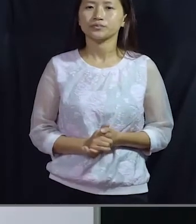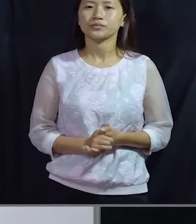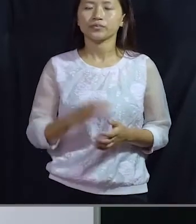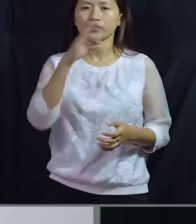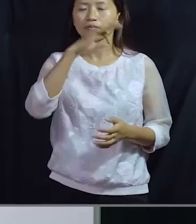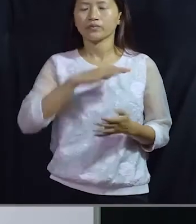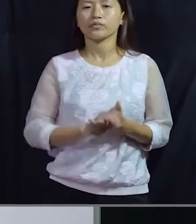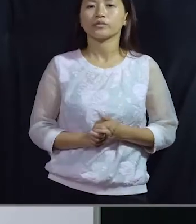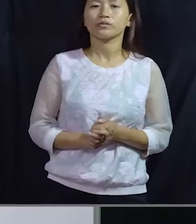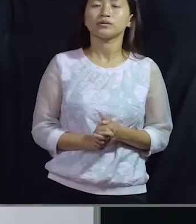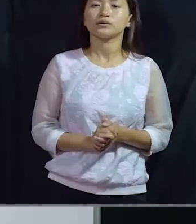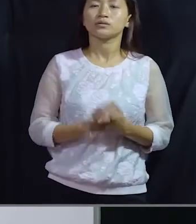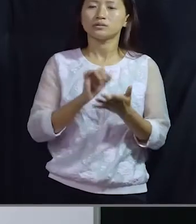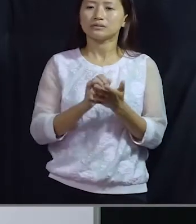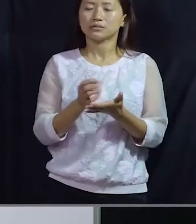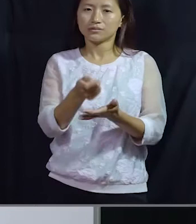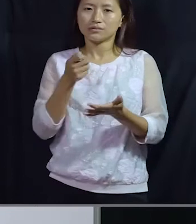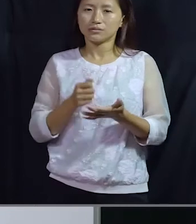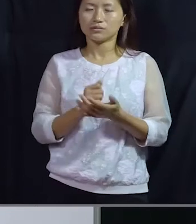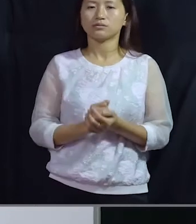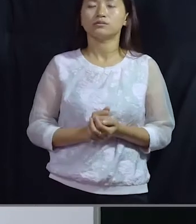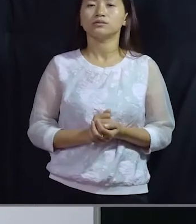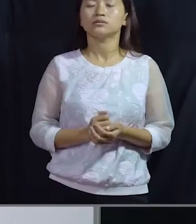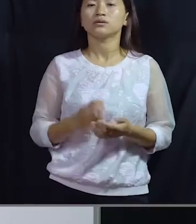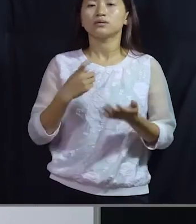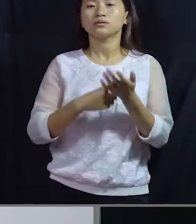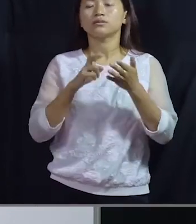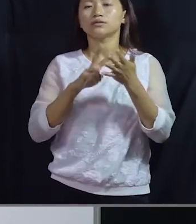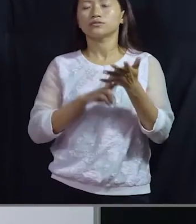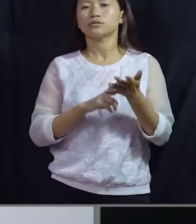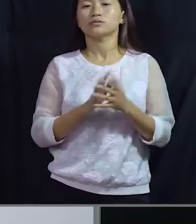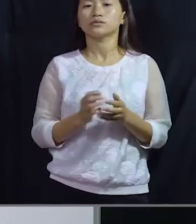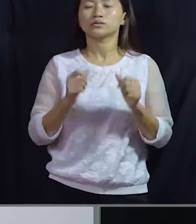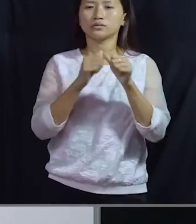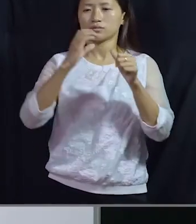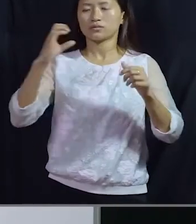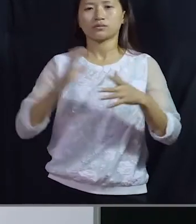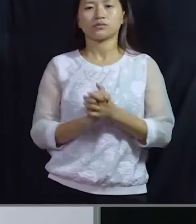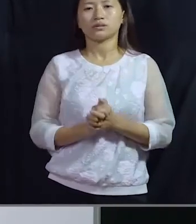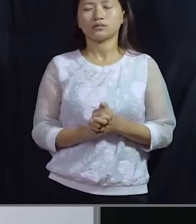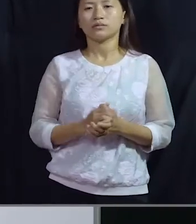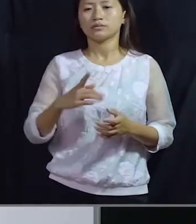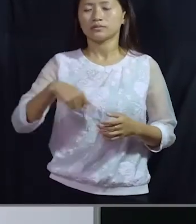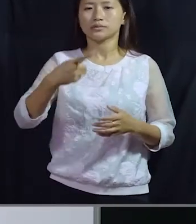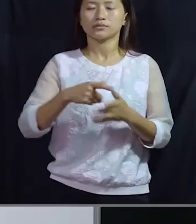profit that has been earned in your revaluation account. Next is